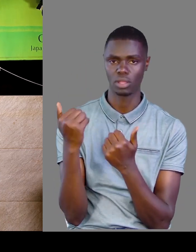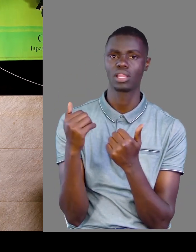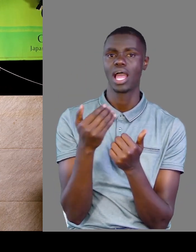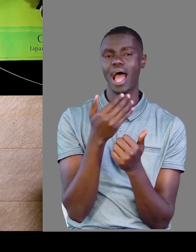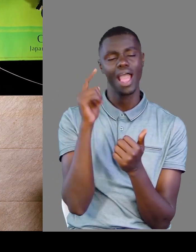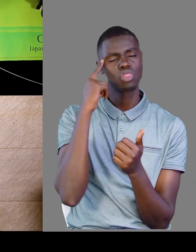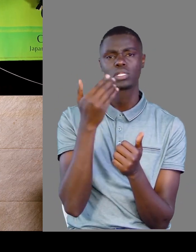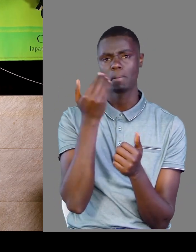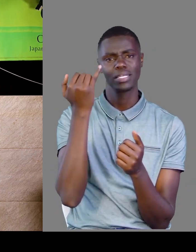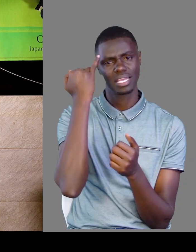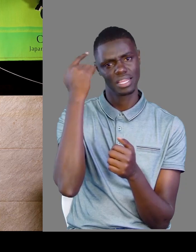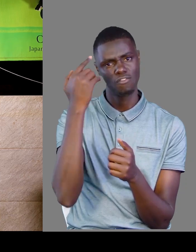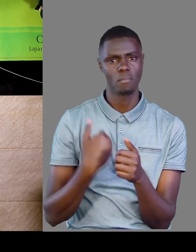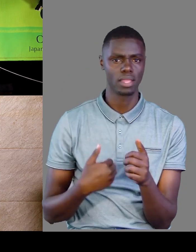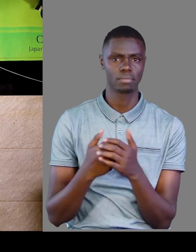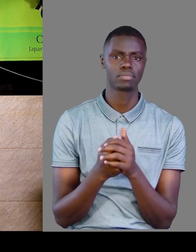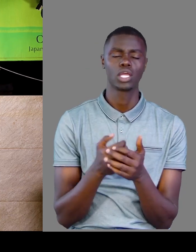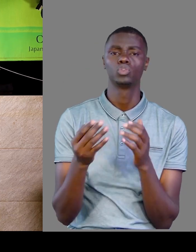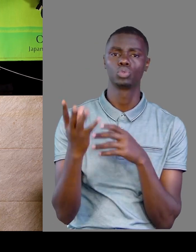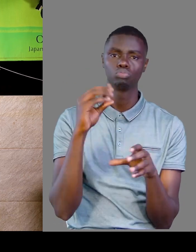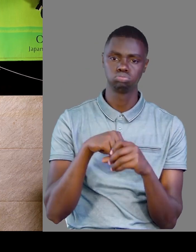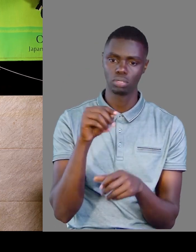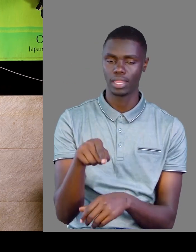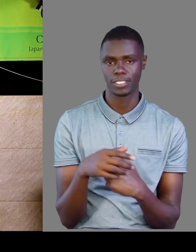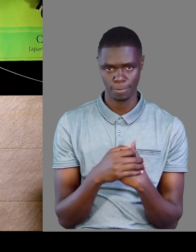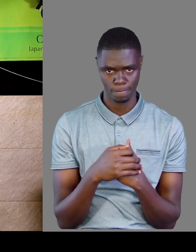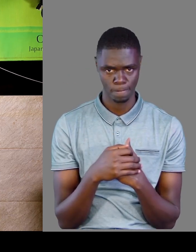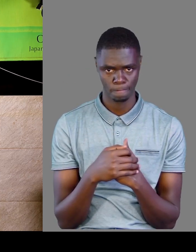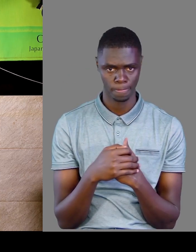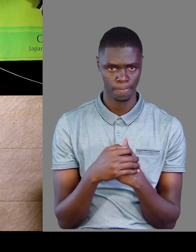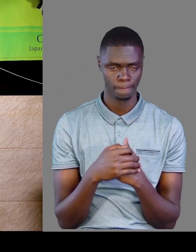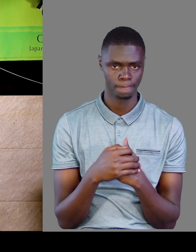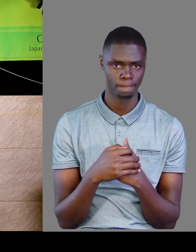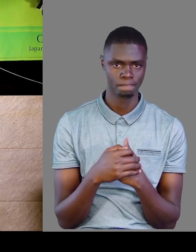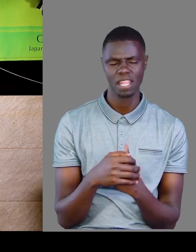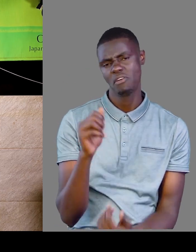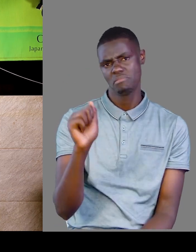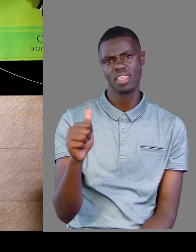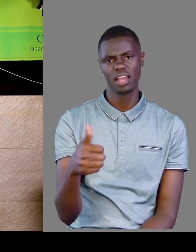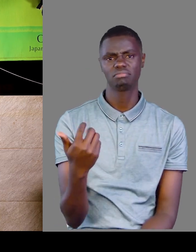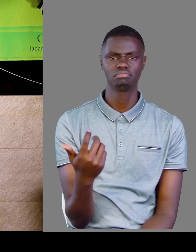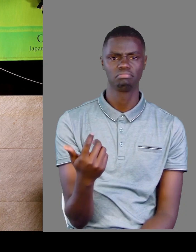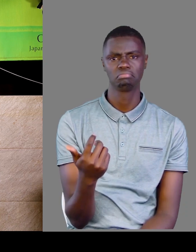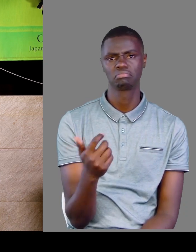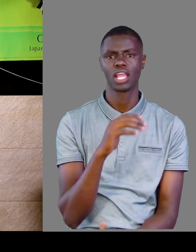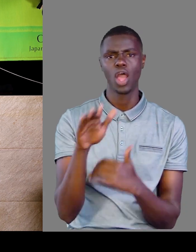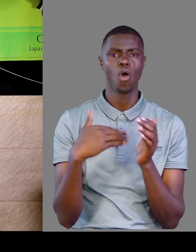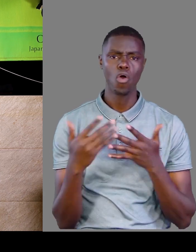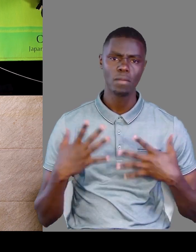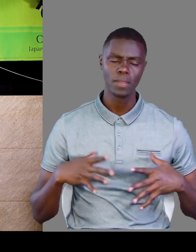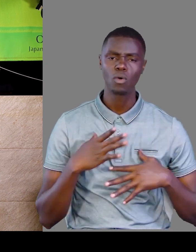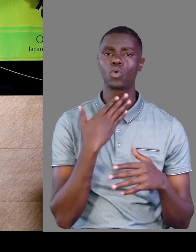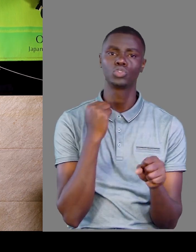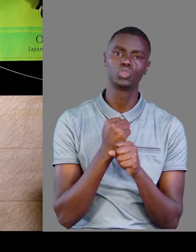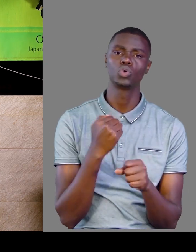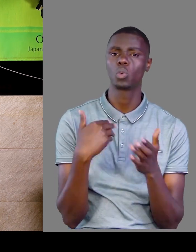was the best idea for me to be part of this. And yeah, it's fulfilling. You know, everyone wants to do